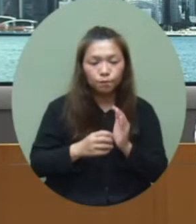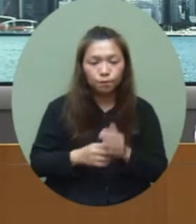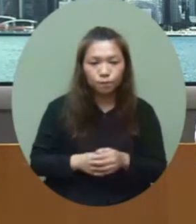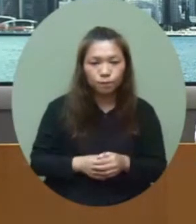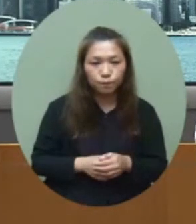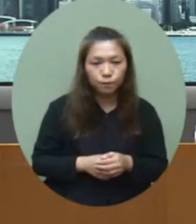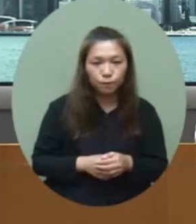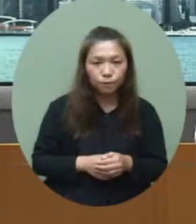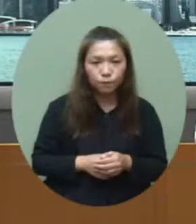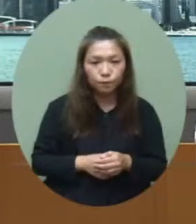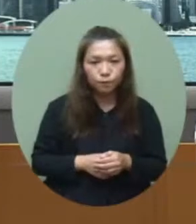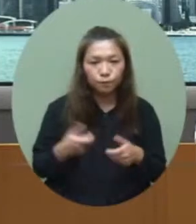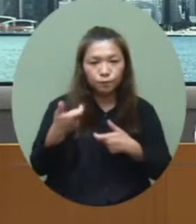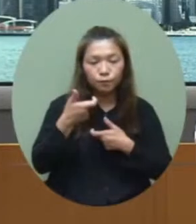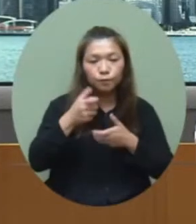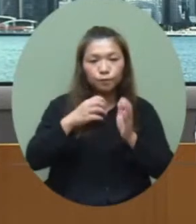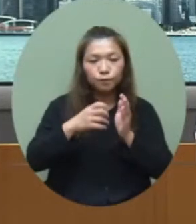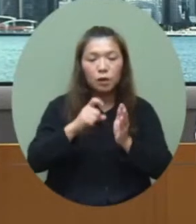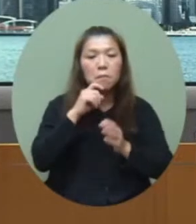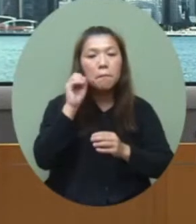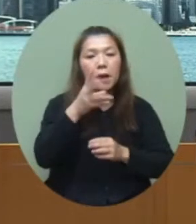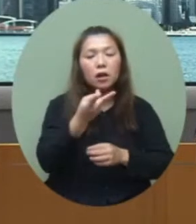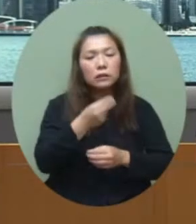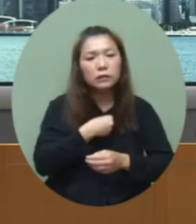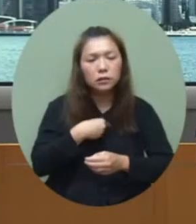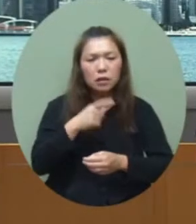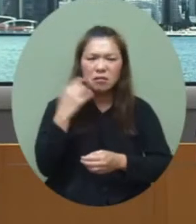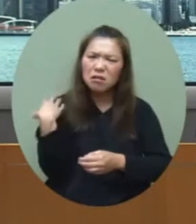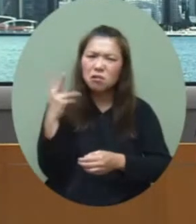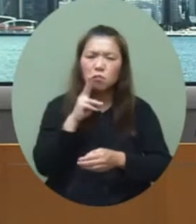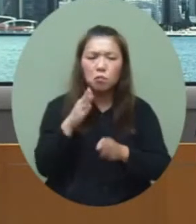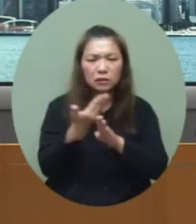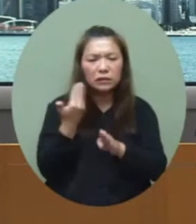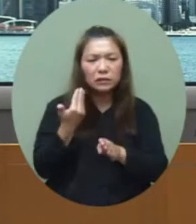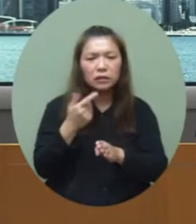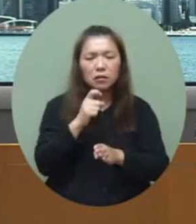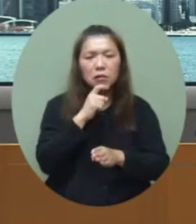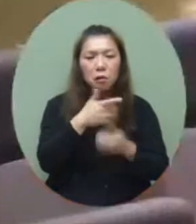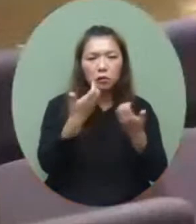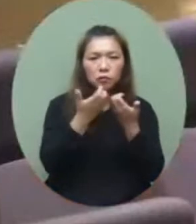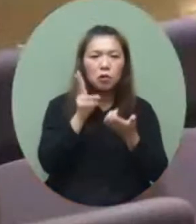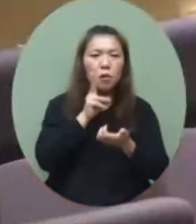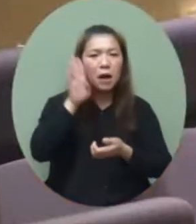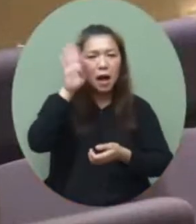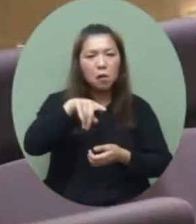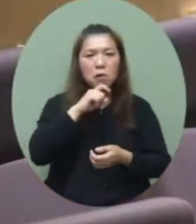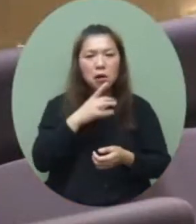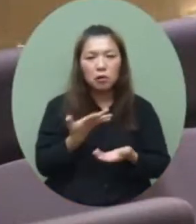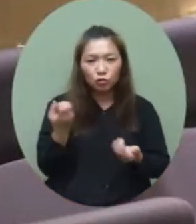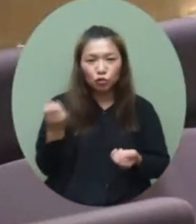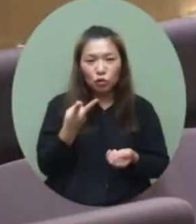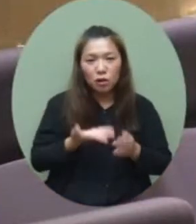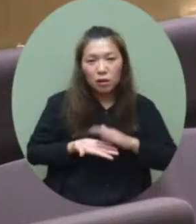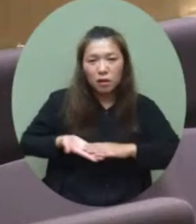I'm from commercial radio. 2 weeks ago, you said that